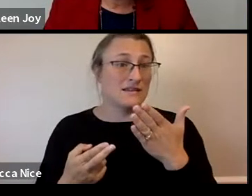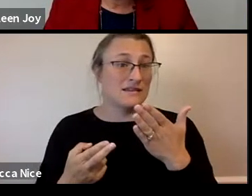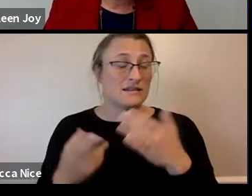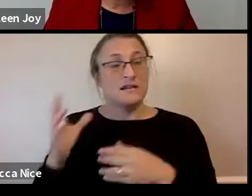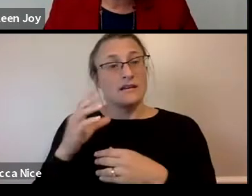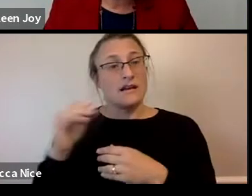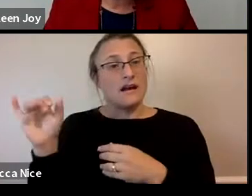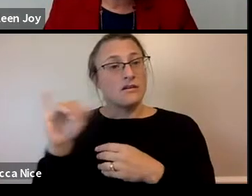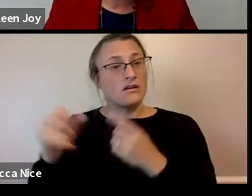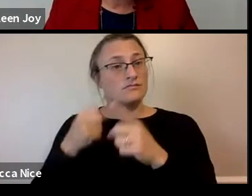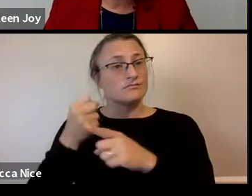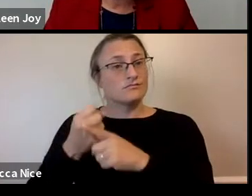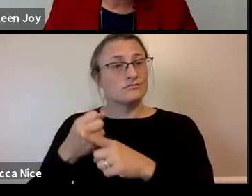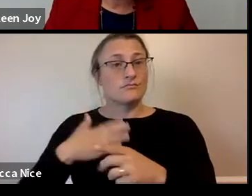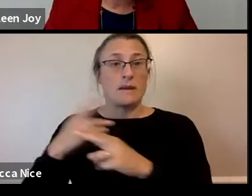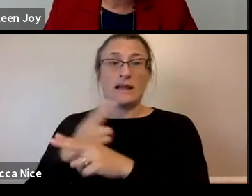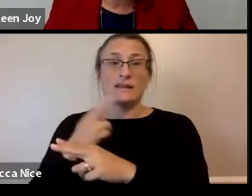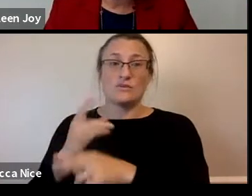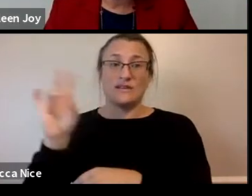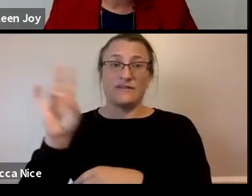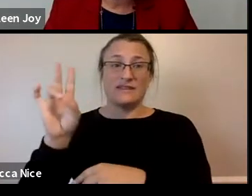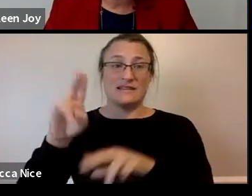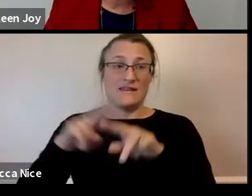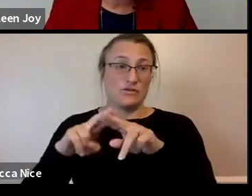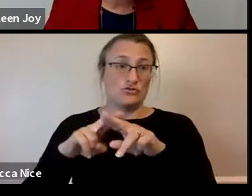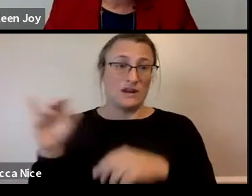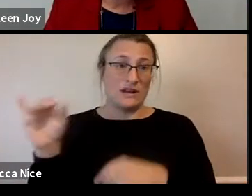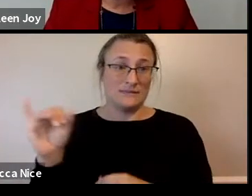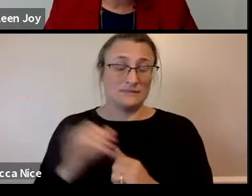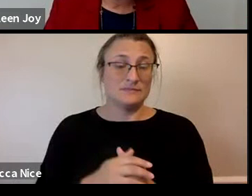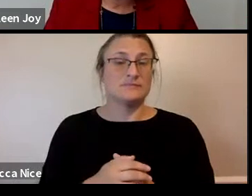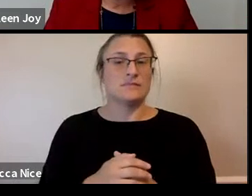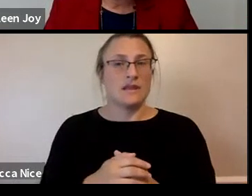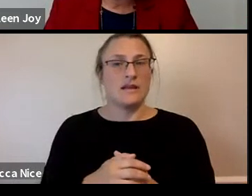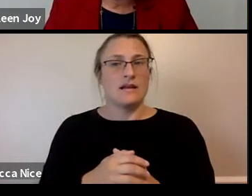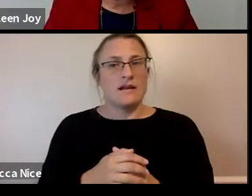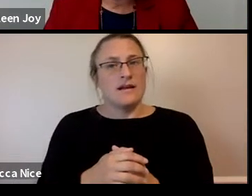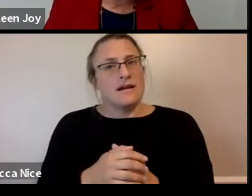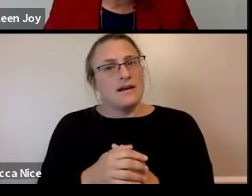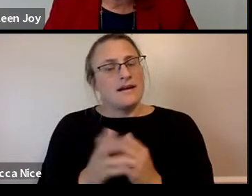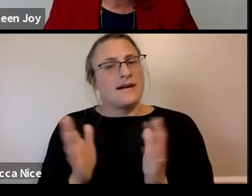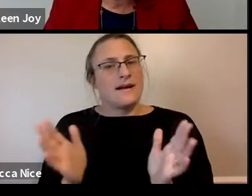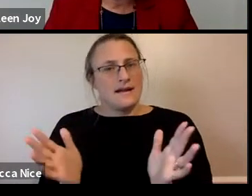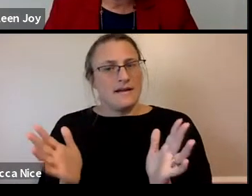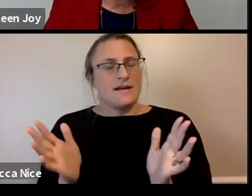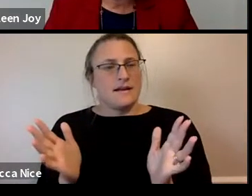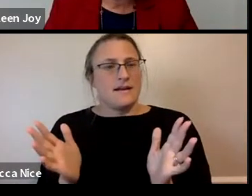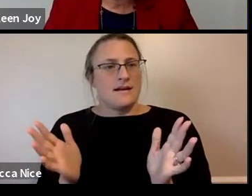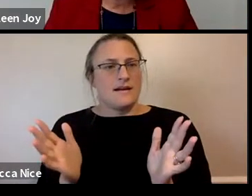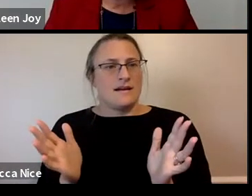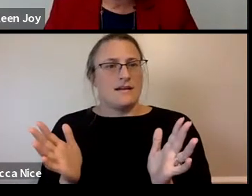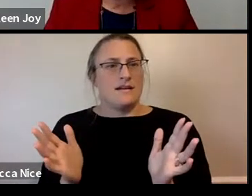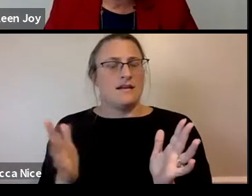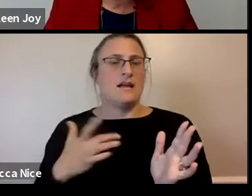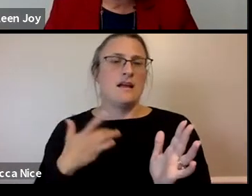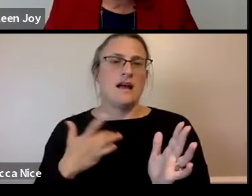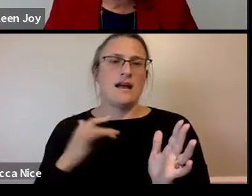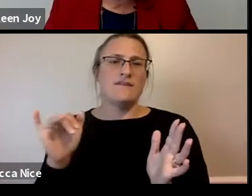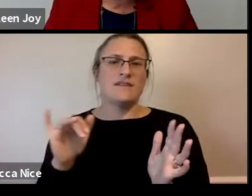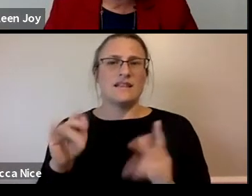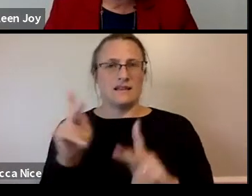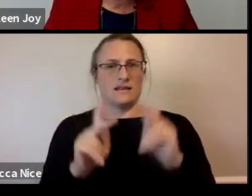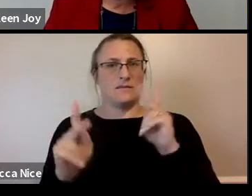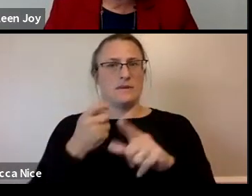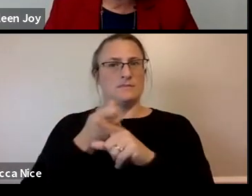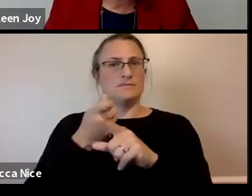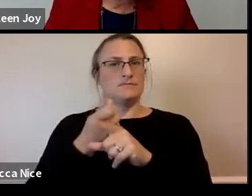of the 7 train line as well. I think that I think people who would work at the